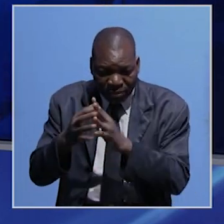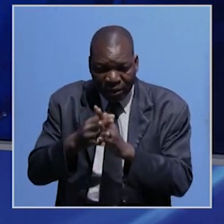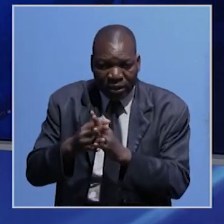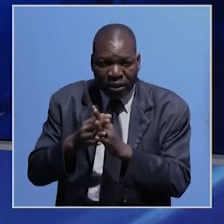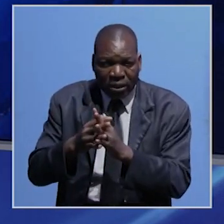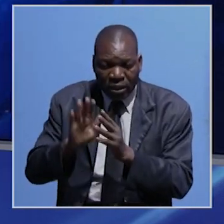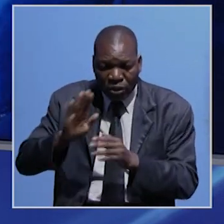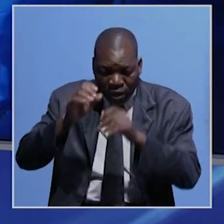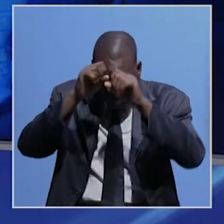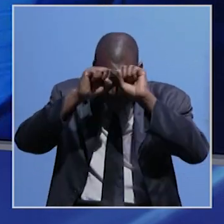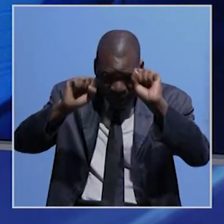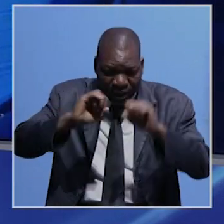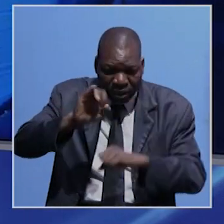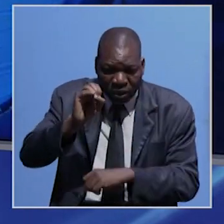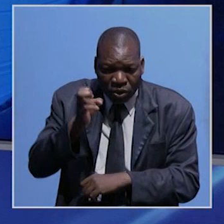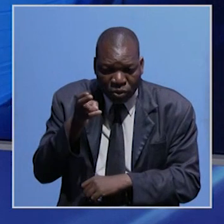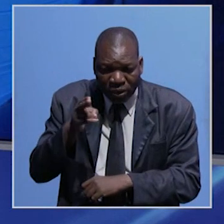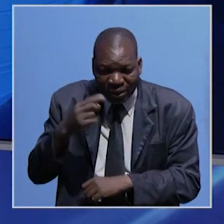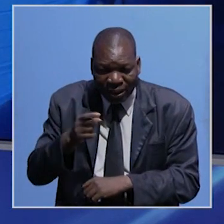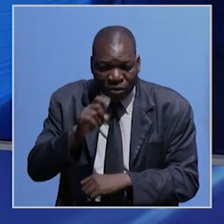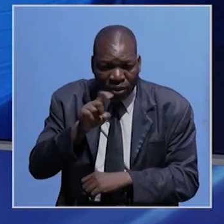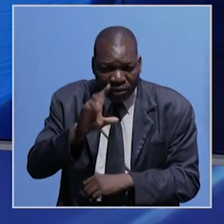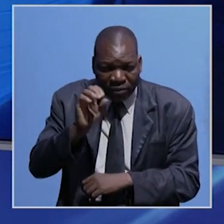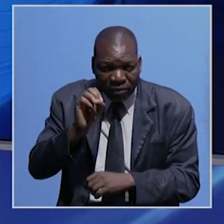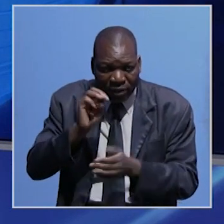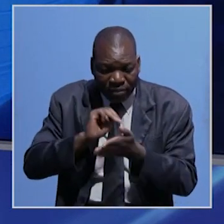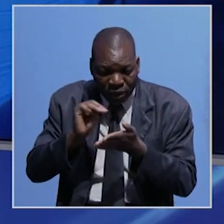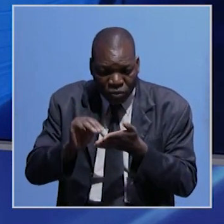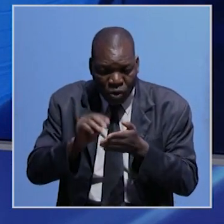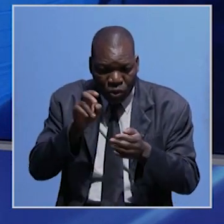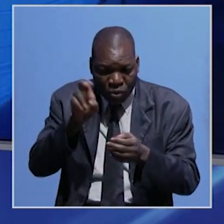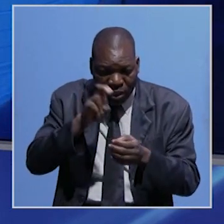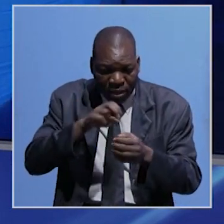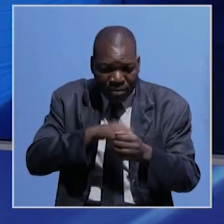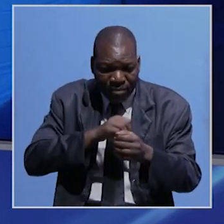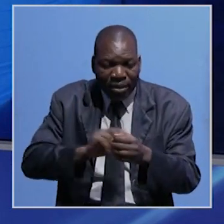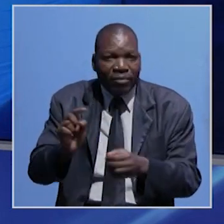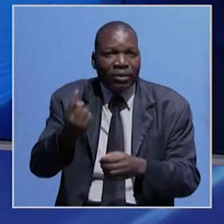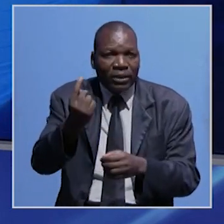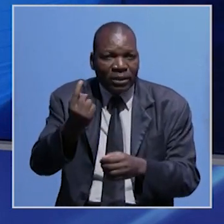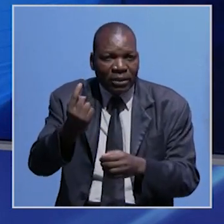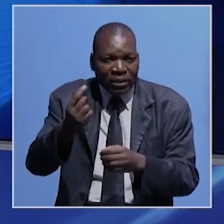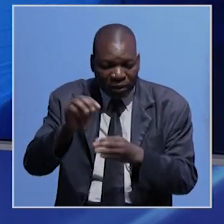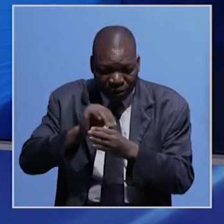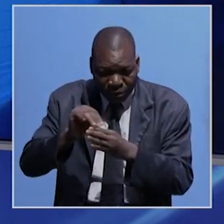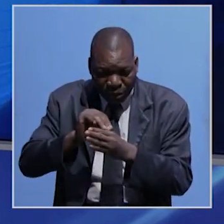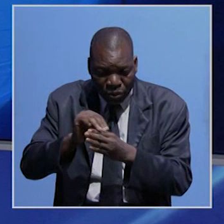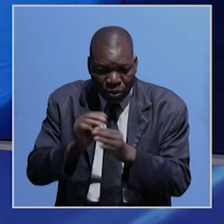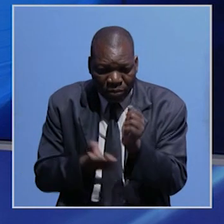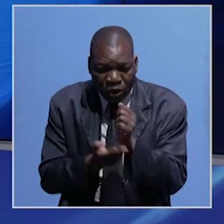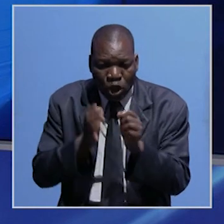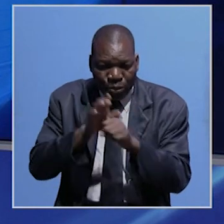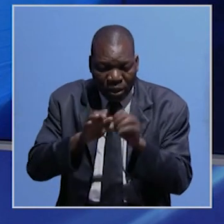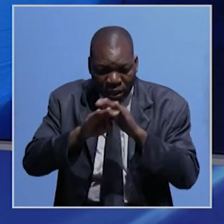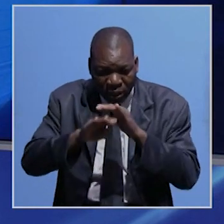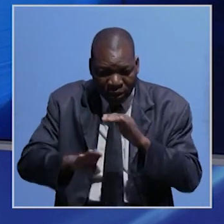Metals President Josh Goodman said the $150 million investment is its first major mineral exploration commitment it is making under President